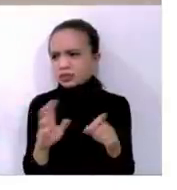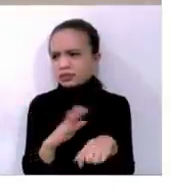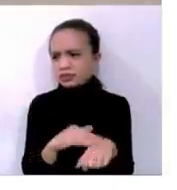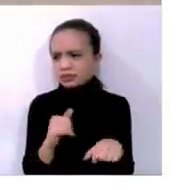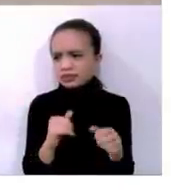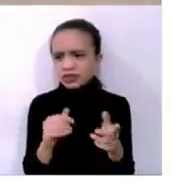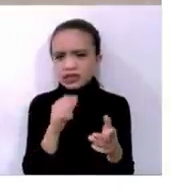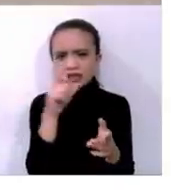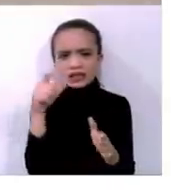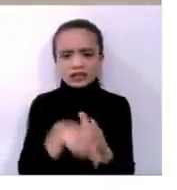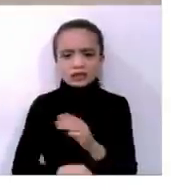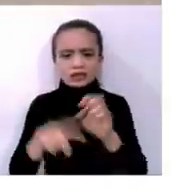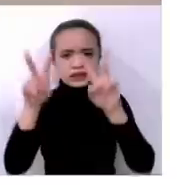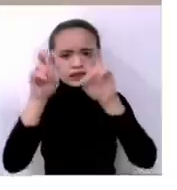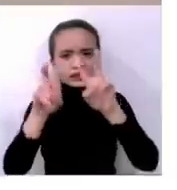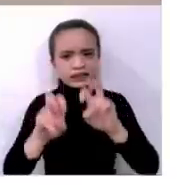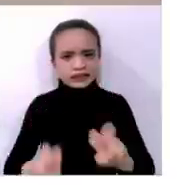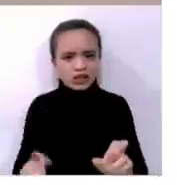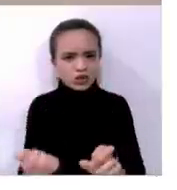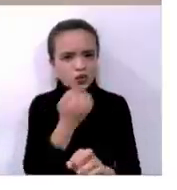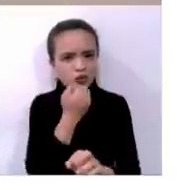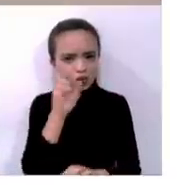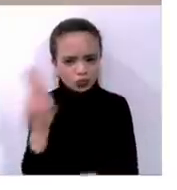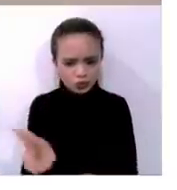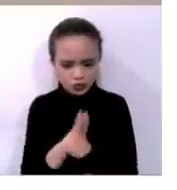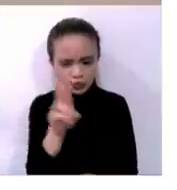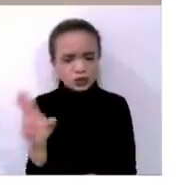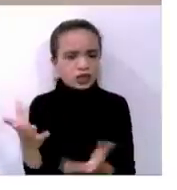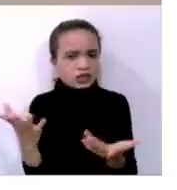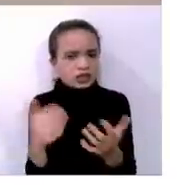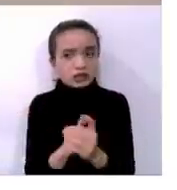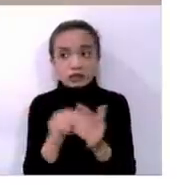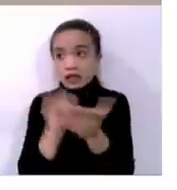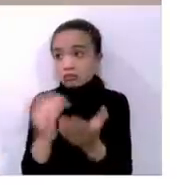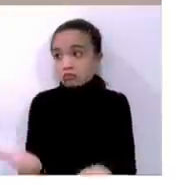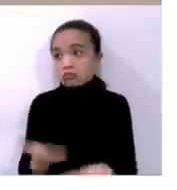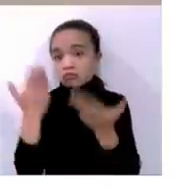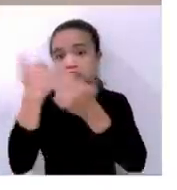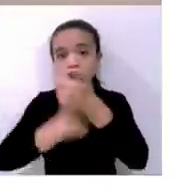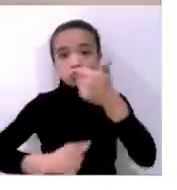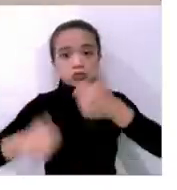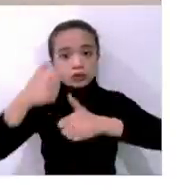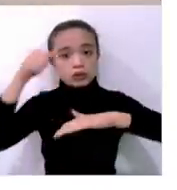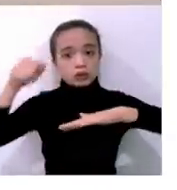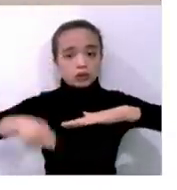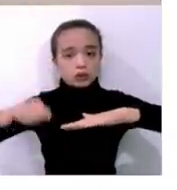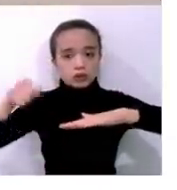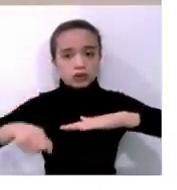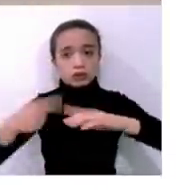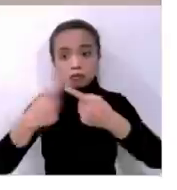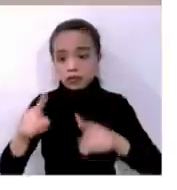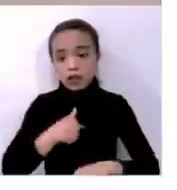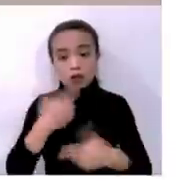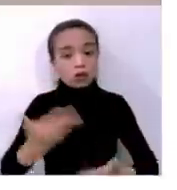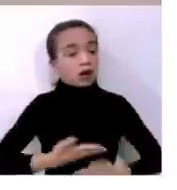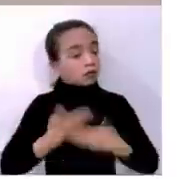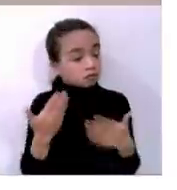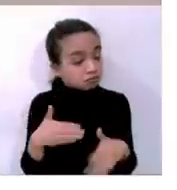analysis and use of jurisprudence is wrong. And this will go up to the Supreme Court, so I'm glad. So that then